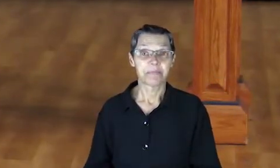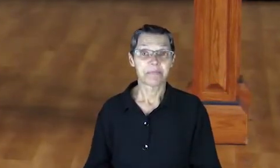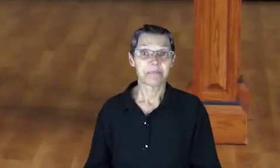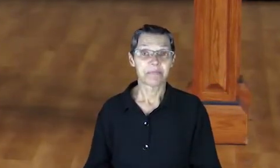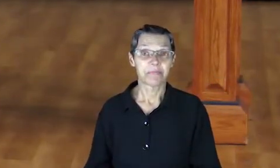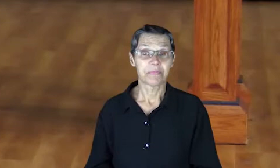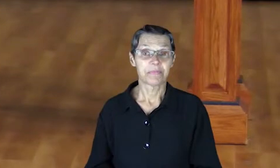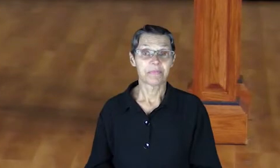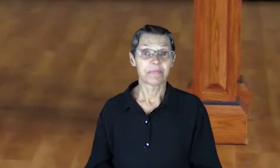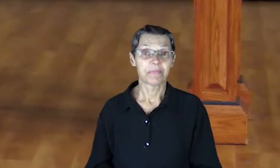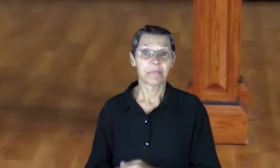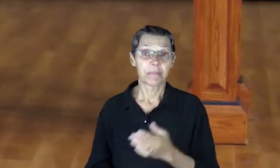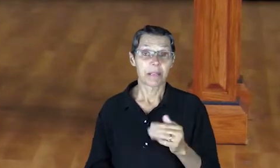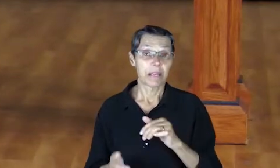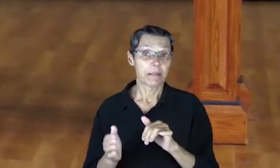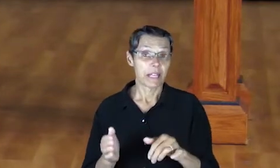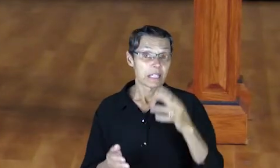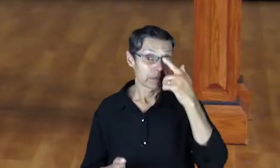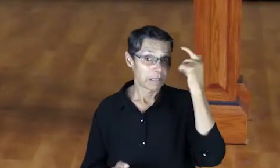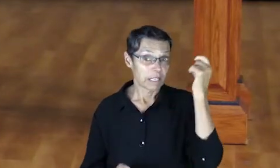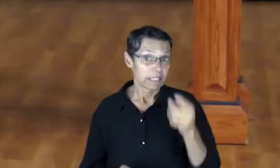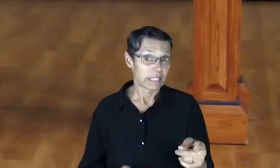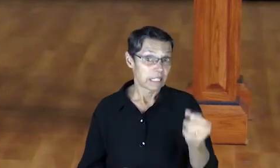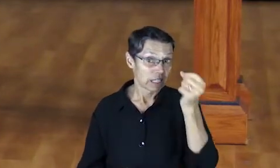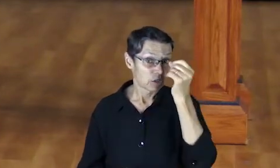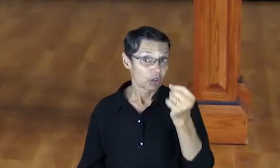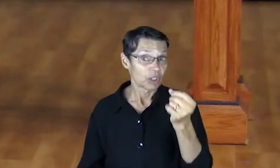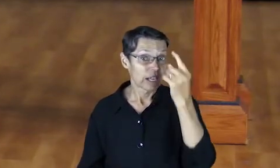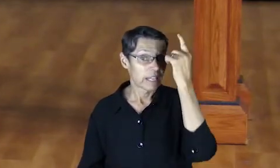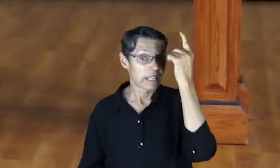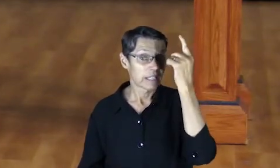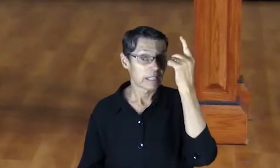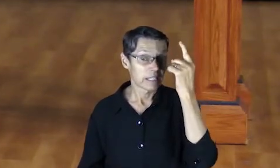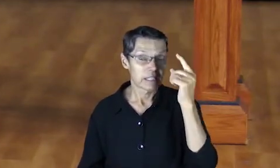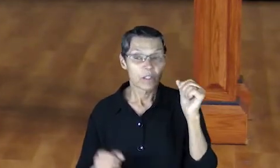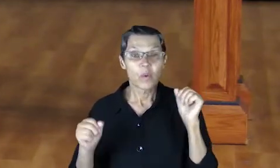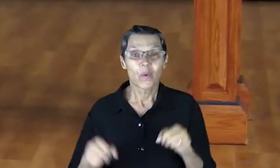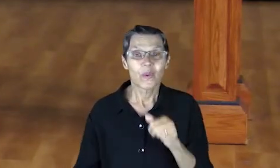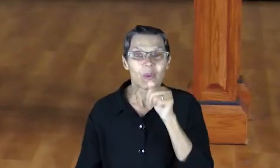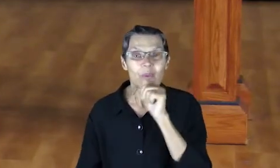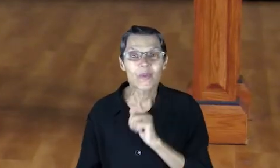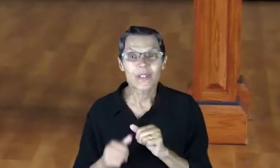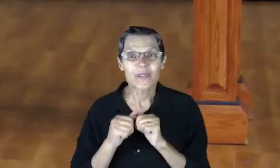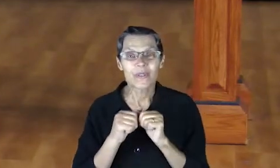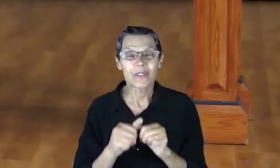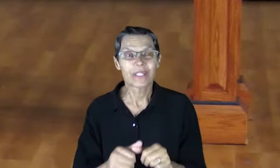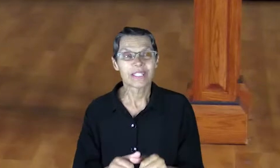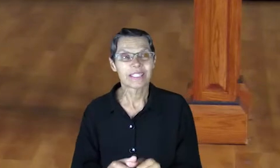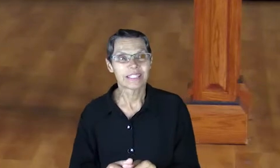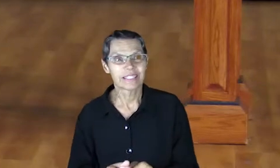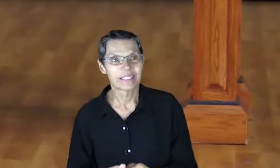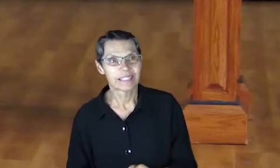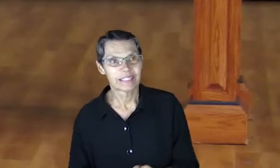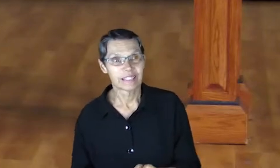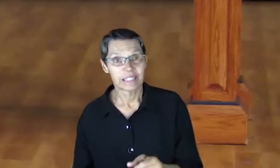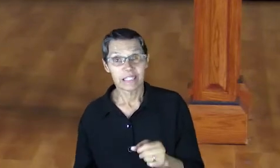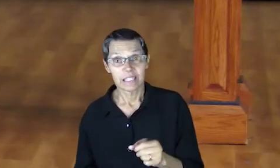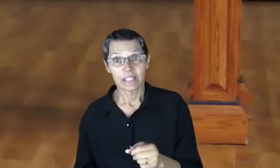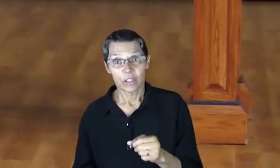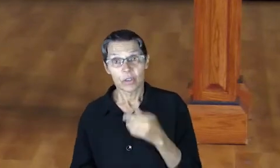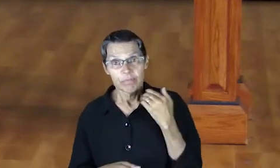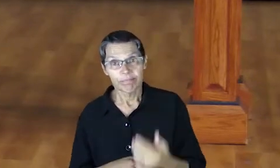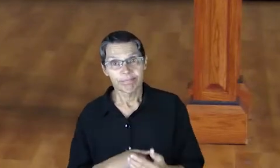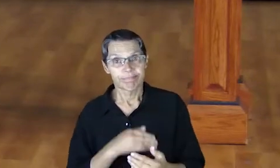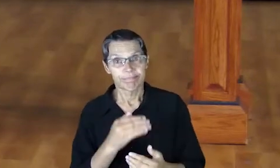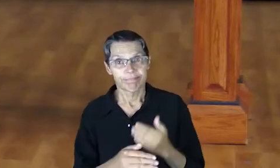Maybe part of that also has to do with an understanding that in order to endure, in order